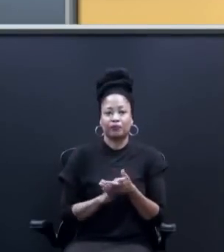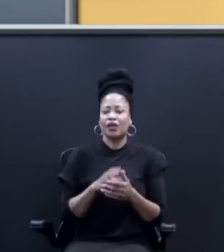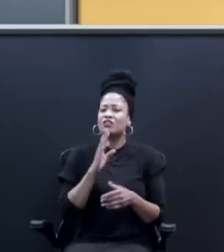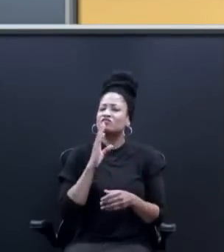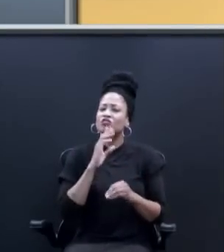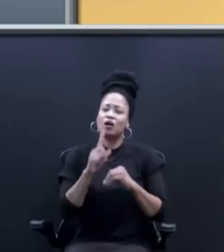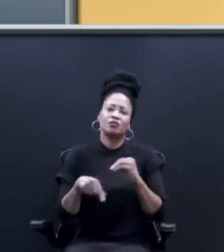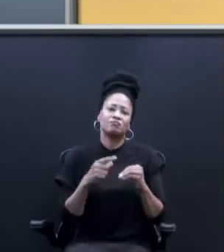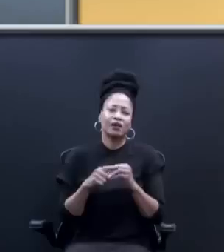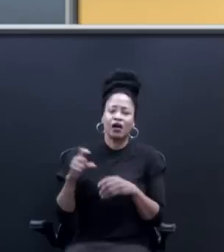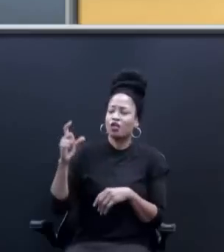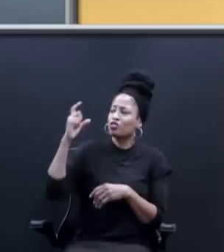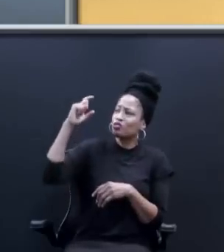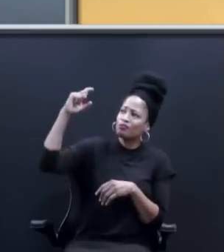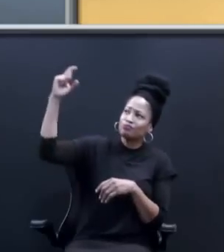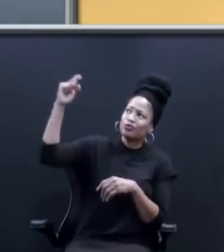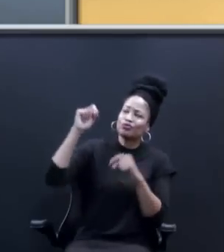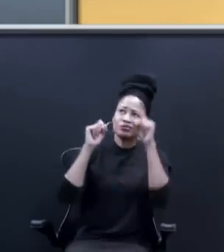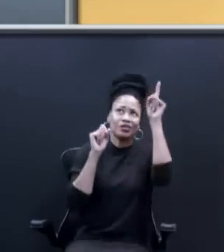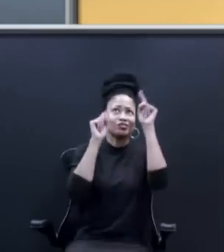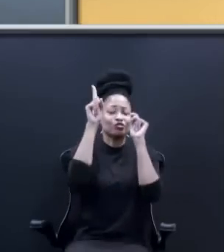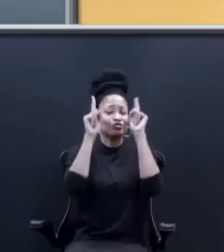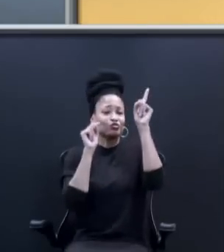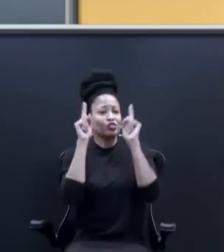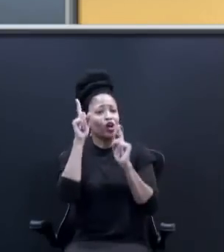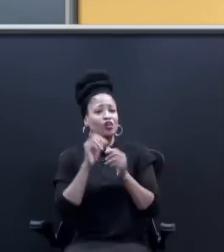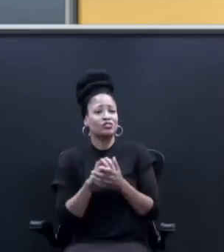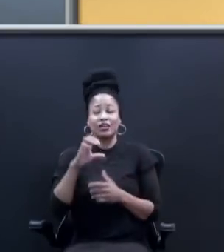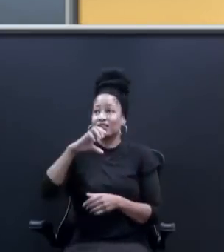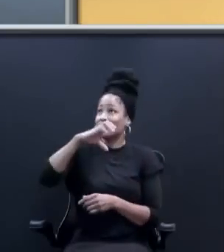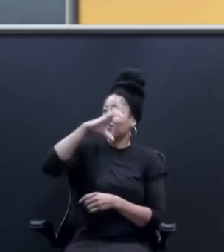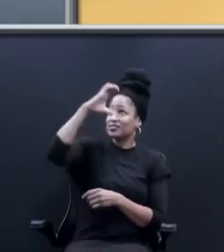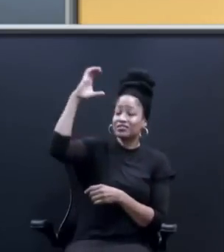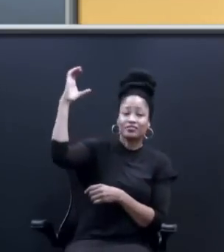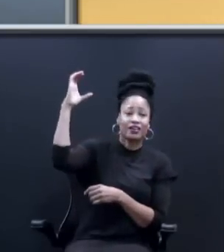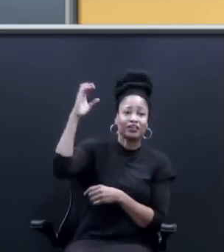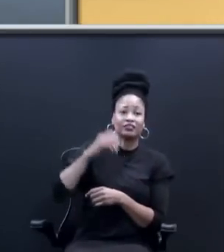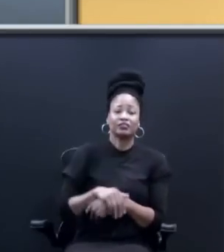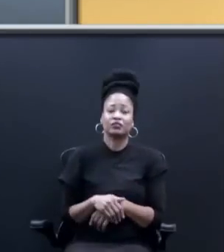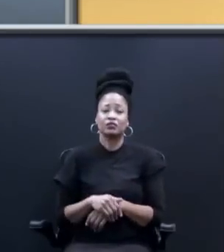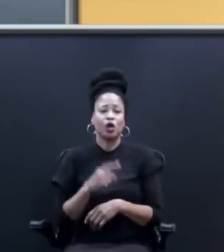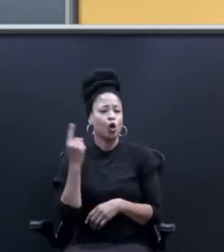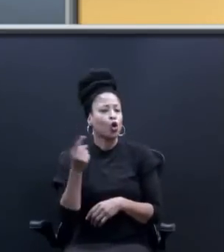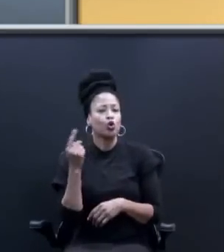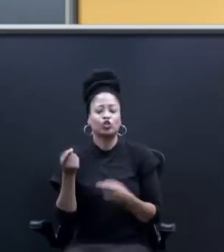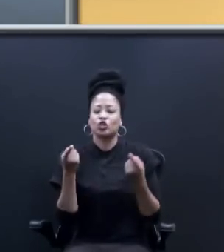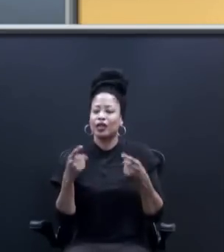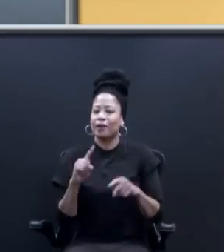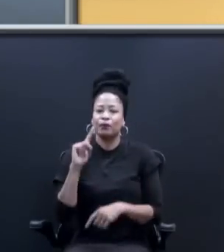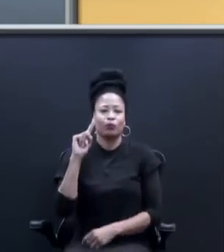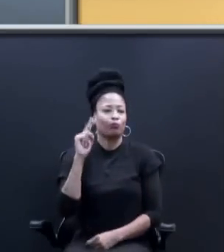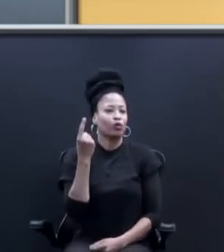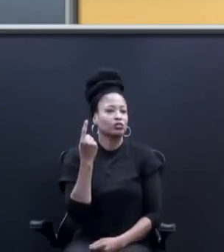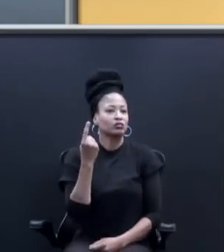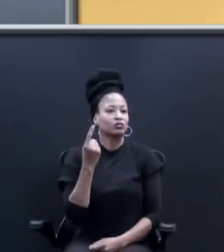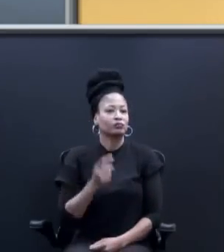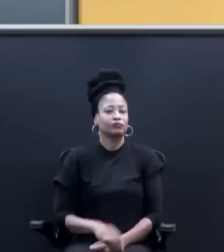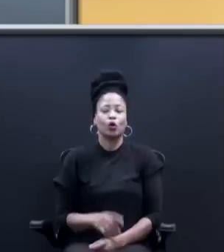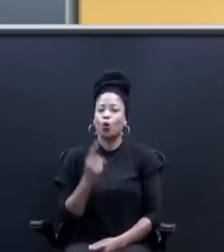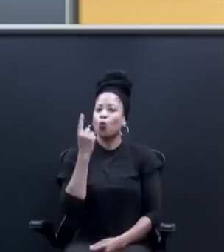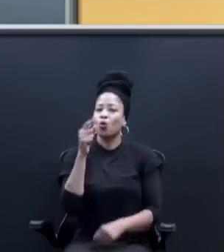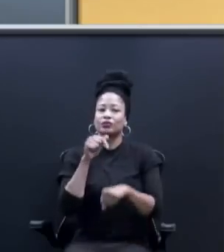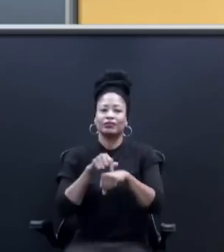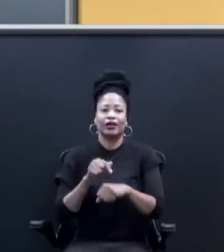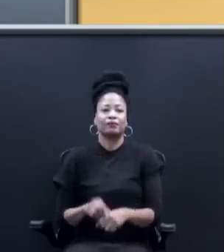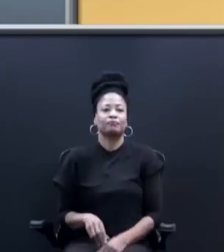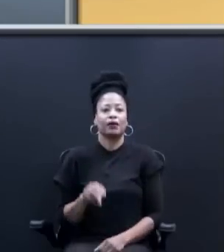the Son. So that's going to happen. See when that happens, because it ain't going to happen but one time, sisters and brothers. One time. Matthew 24,